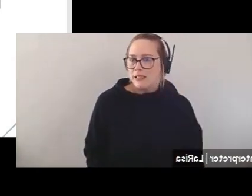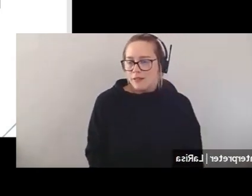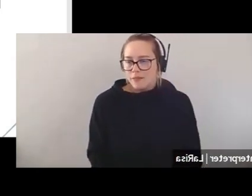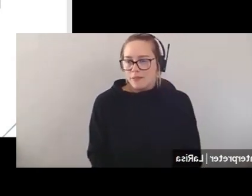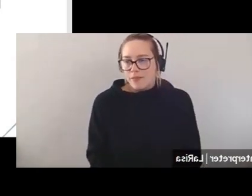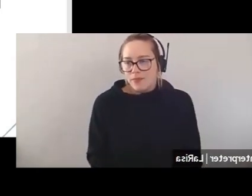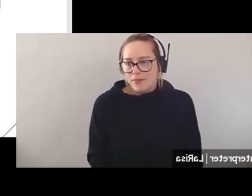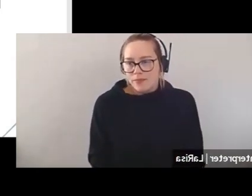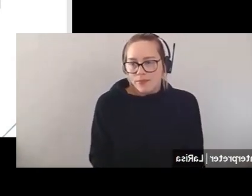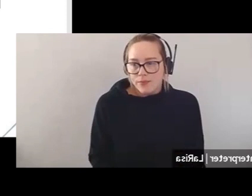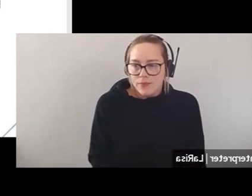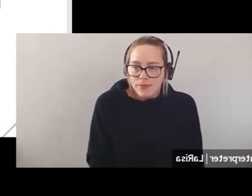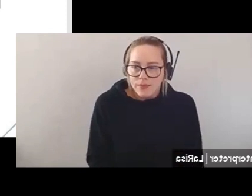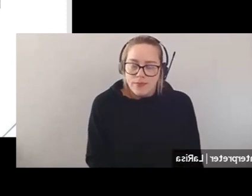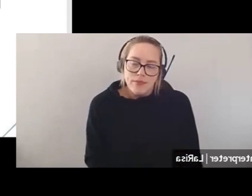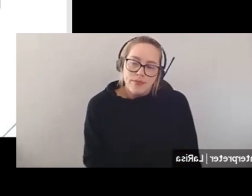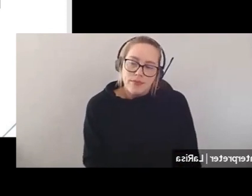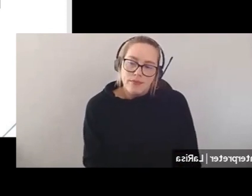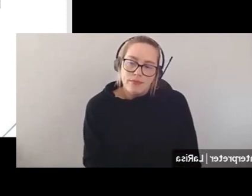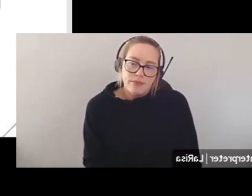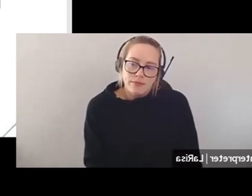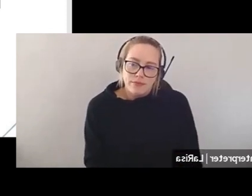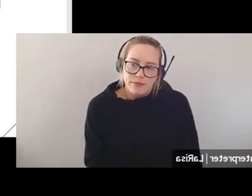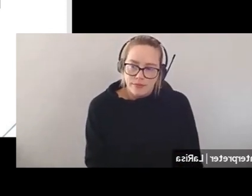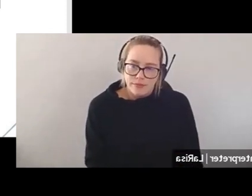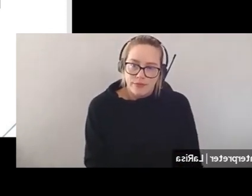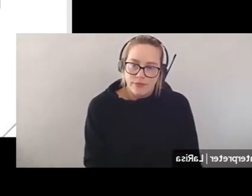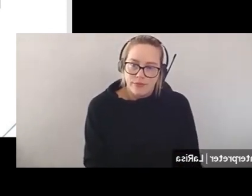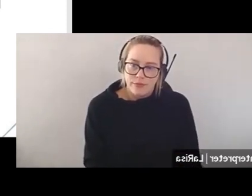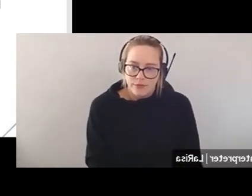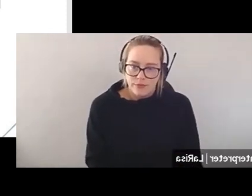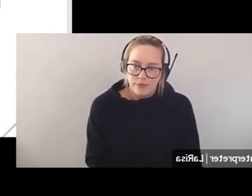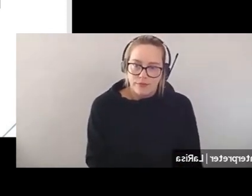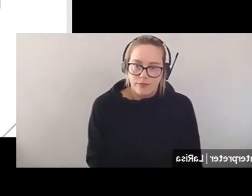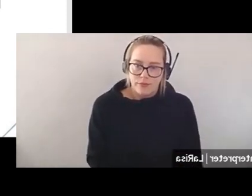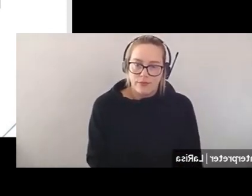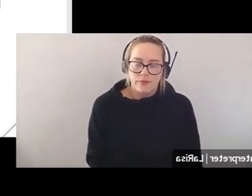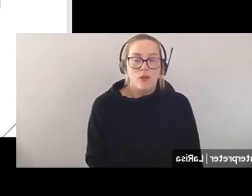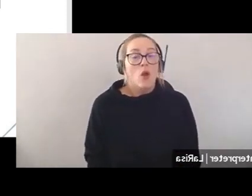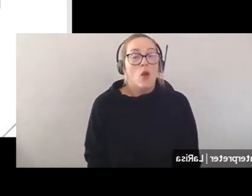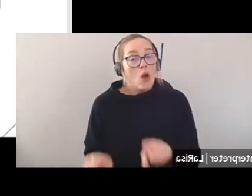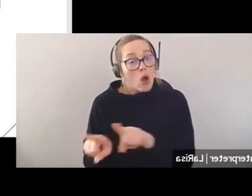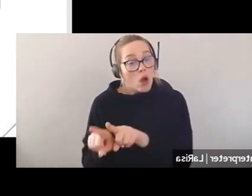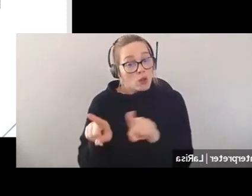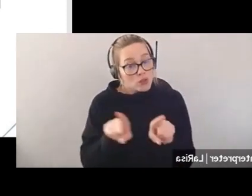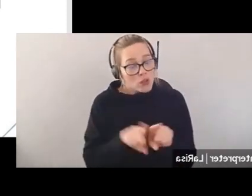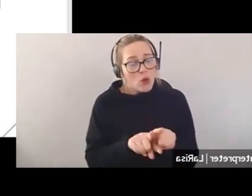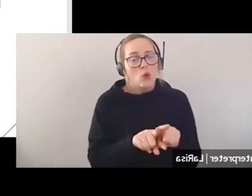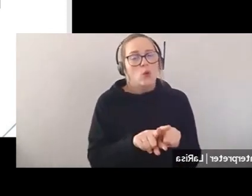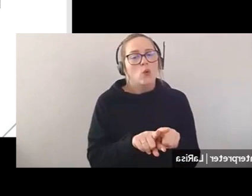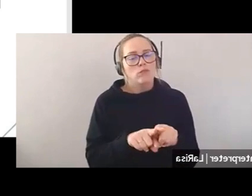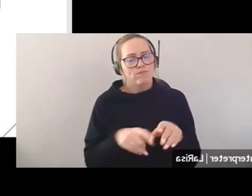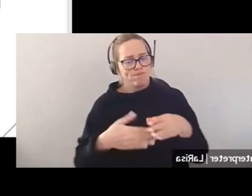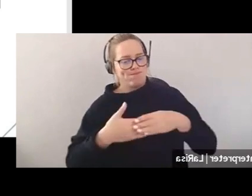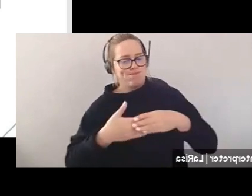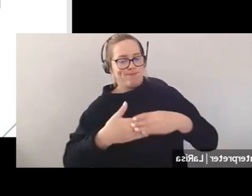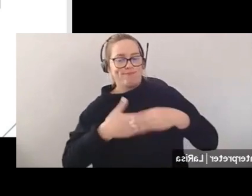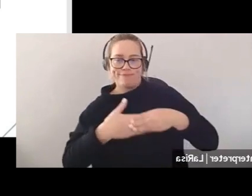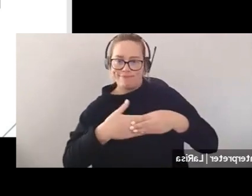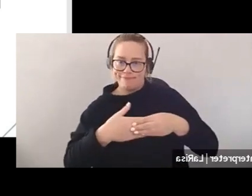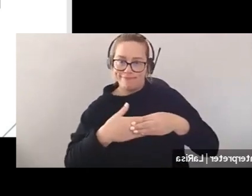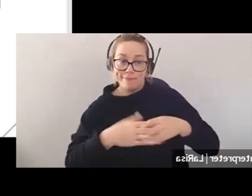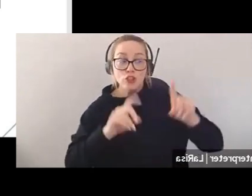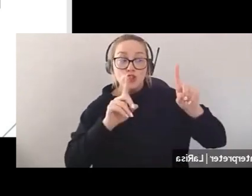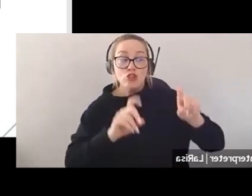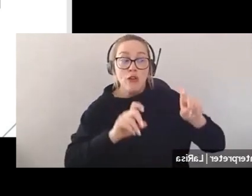them. And then ourselves, as well as how we communicate